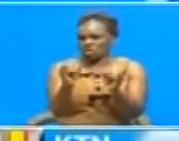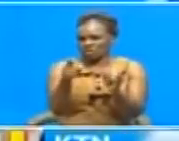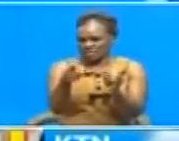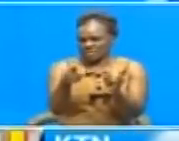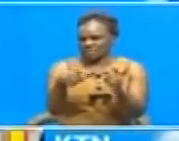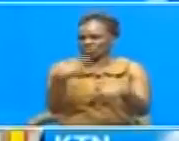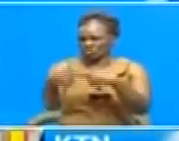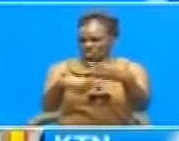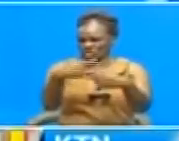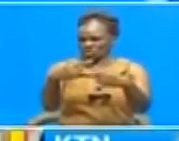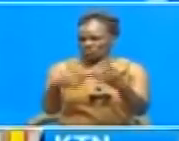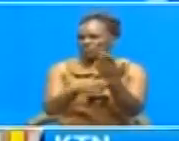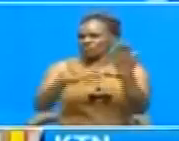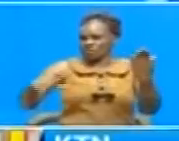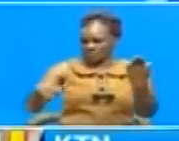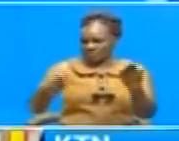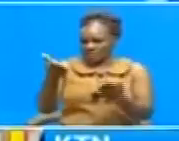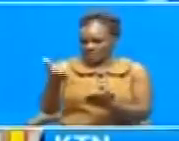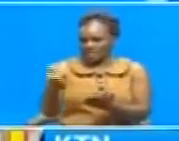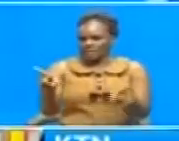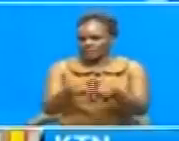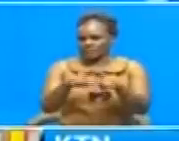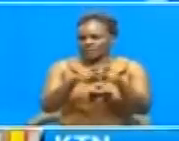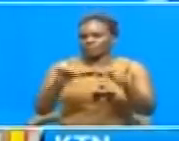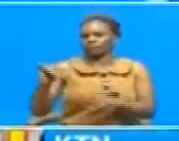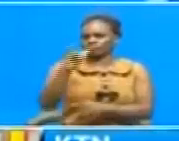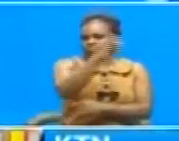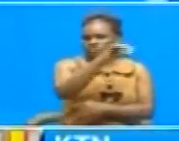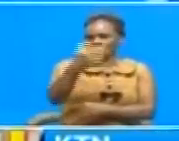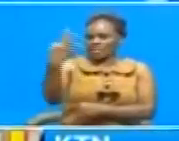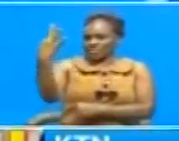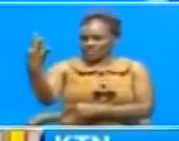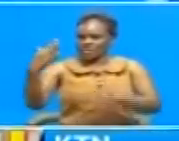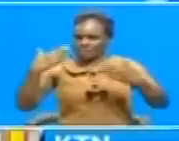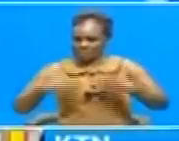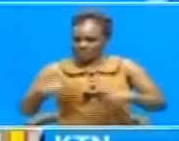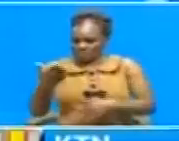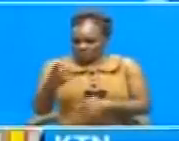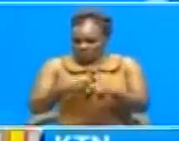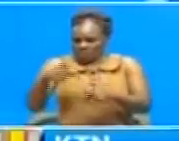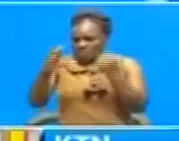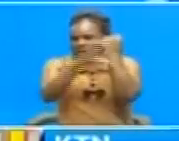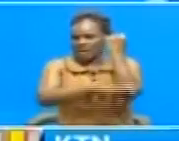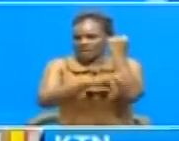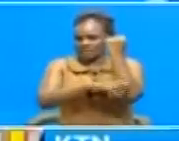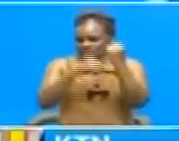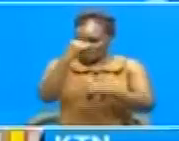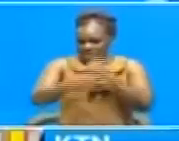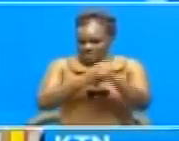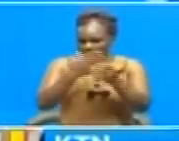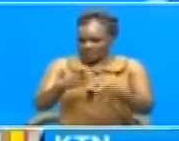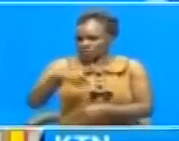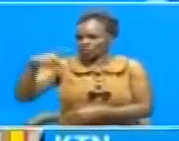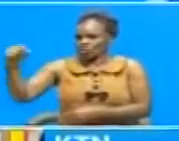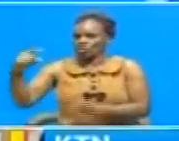actually catching up with the major sports in terms of exports. In fact, three kabaddi players from the country will this season be turning